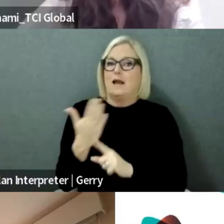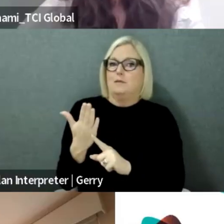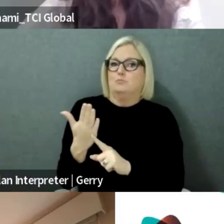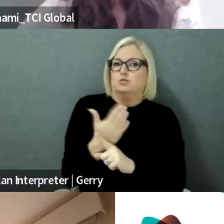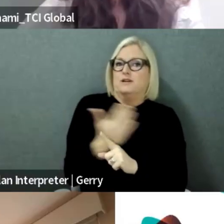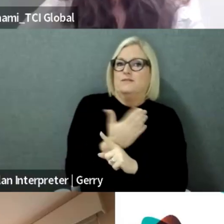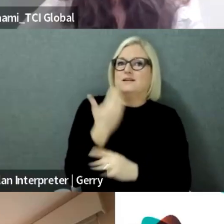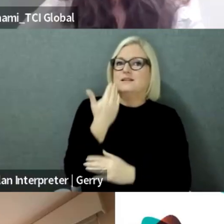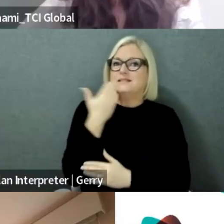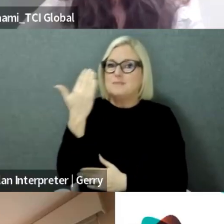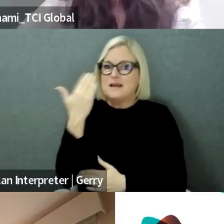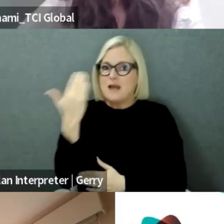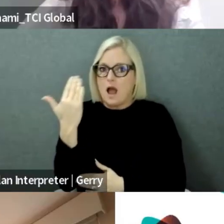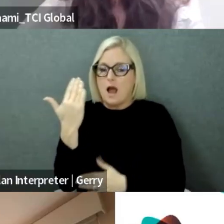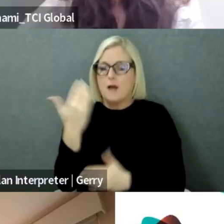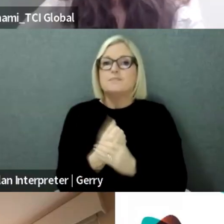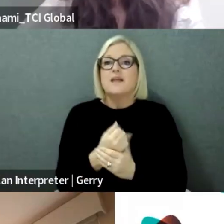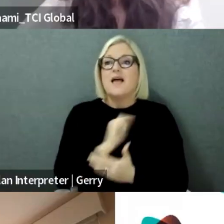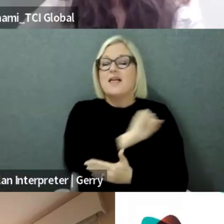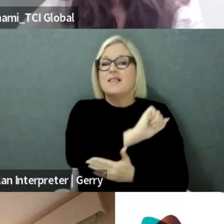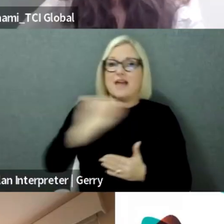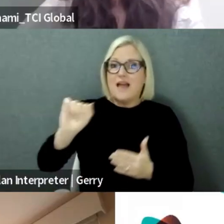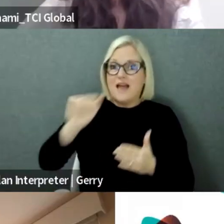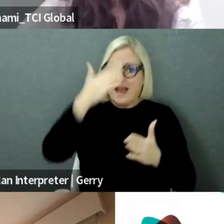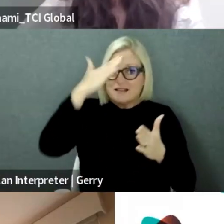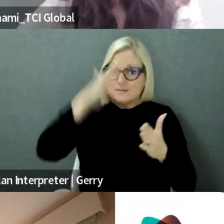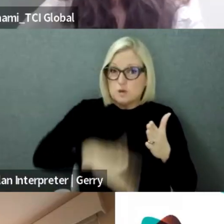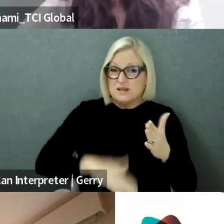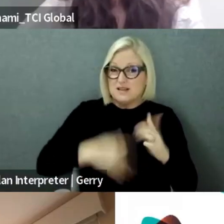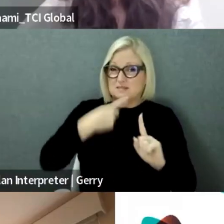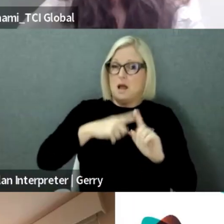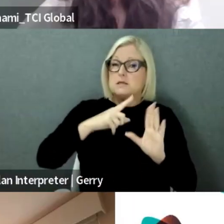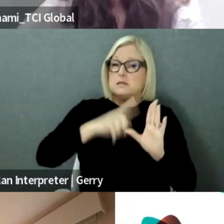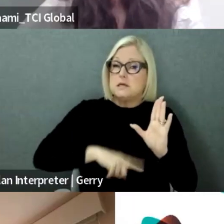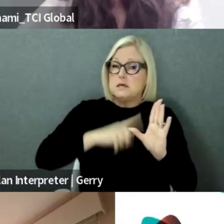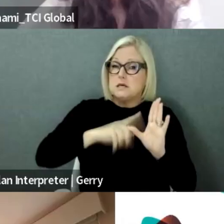their expertise, their decades of hard work and experience.